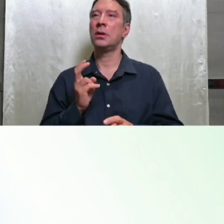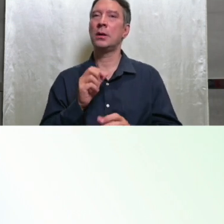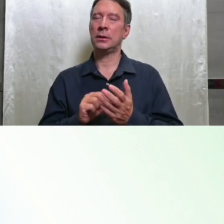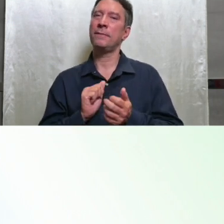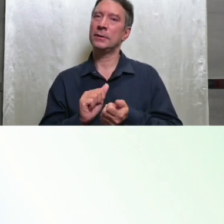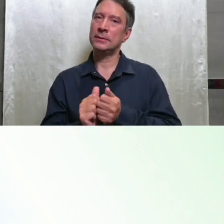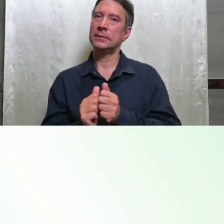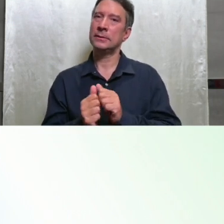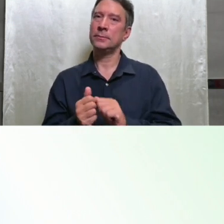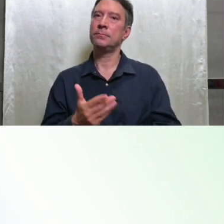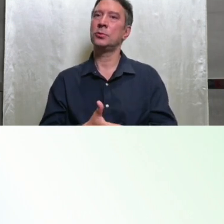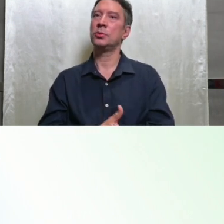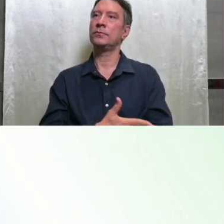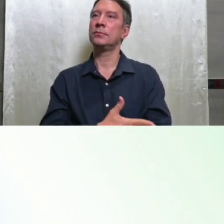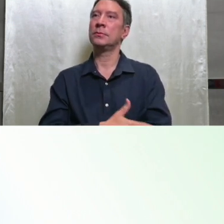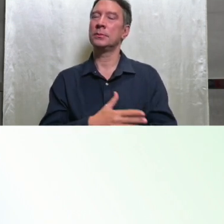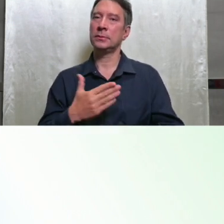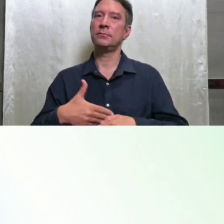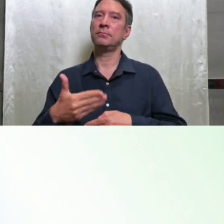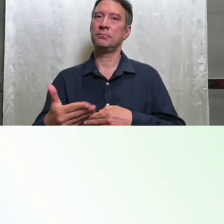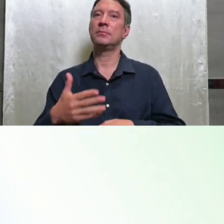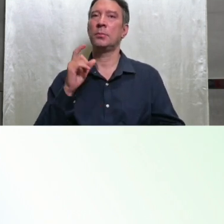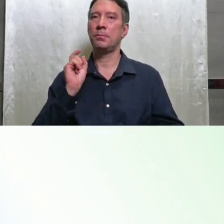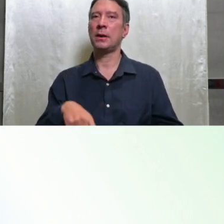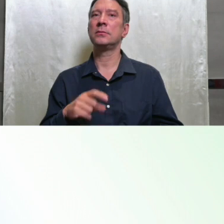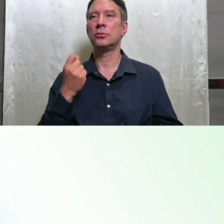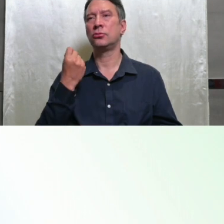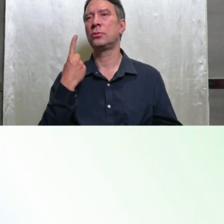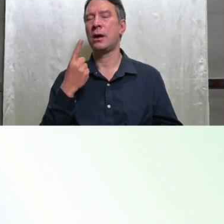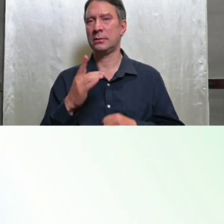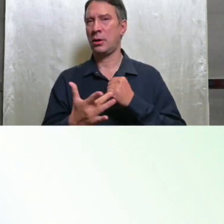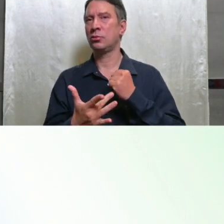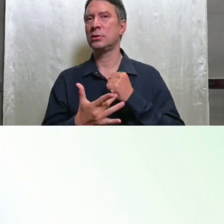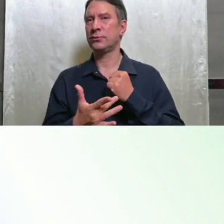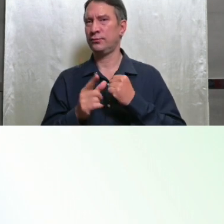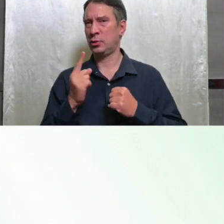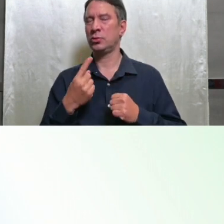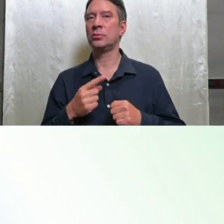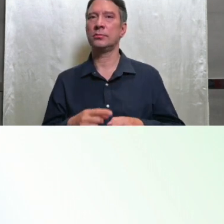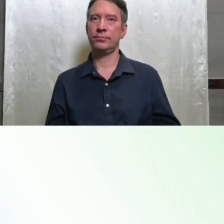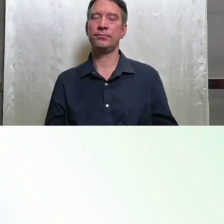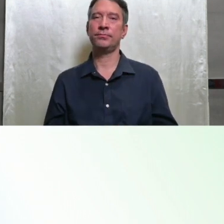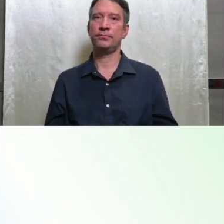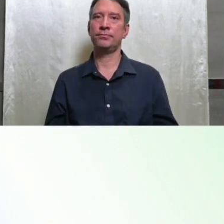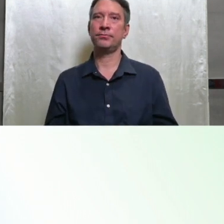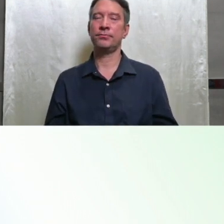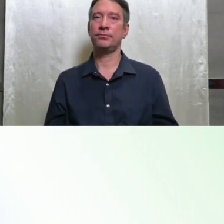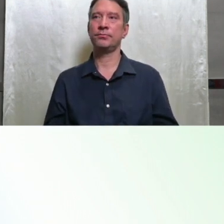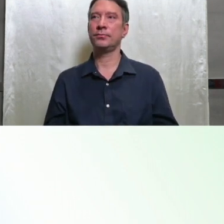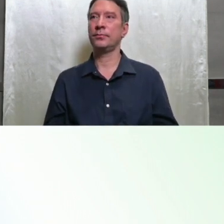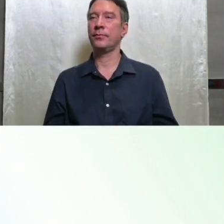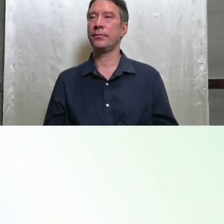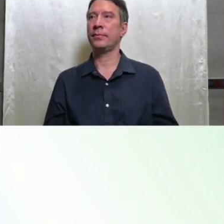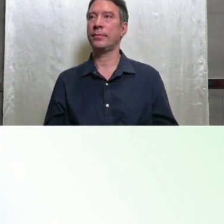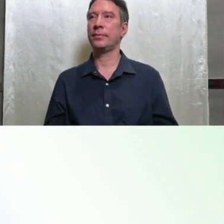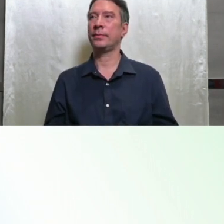understand these technologies now. So that's the tech part, or that's the technical part. But also beyond